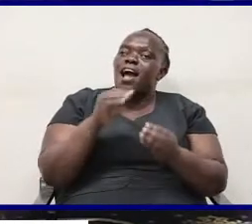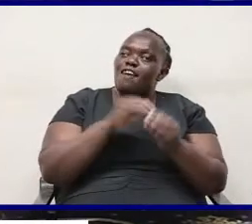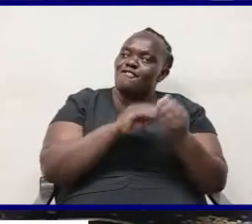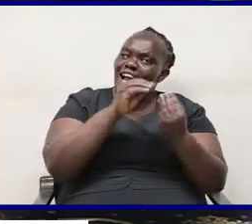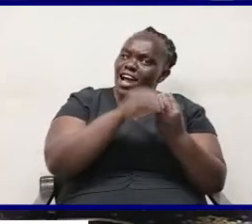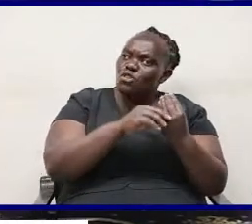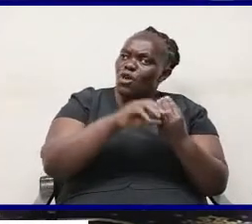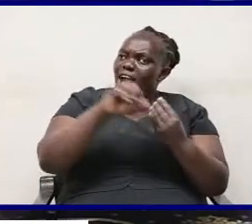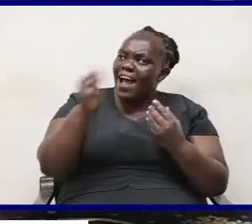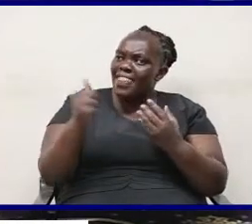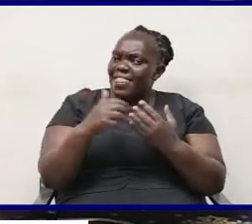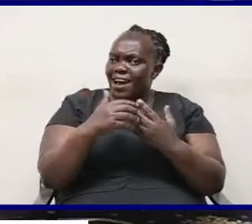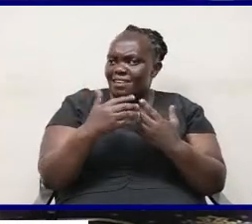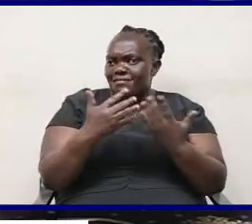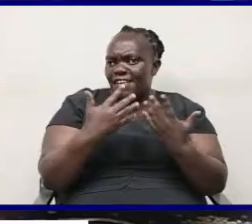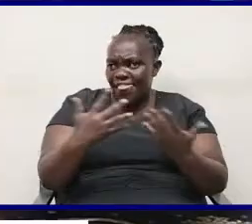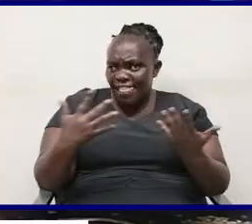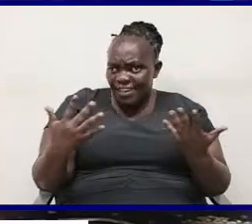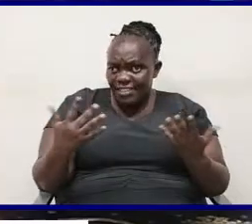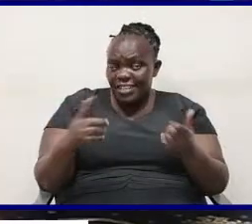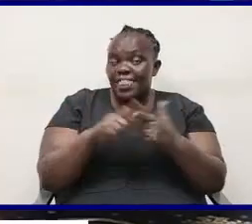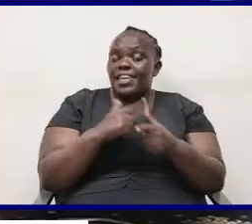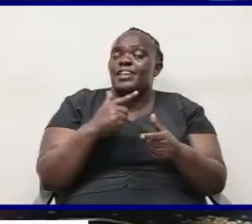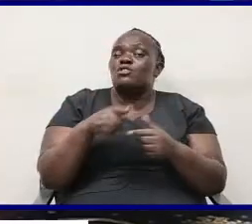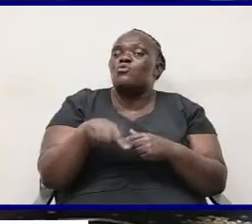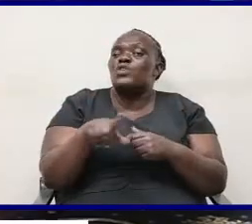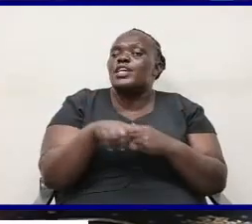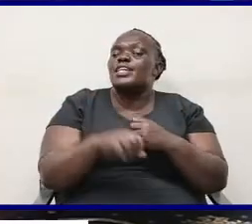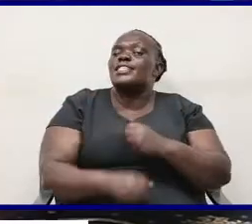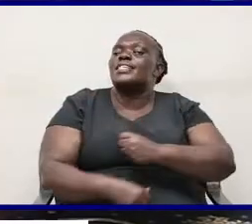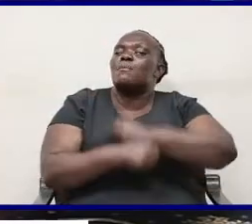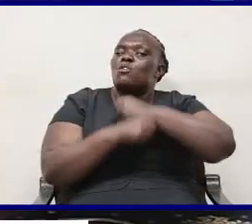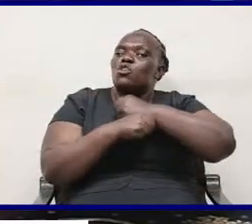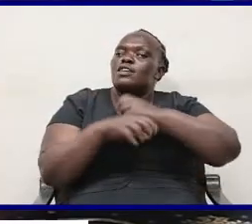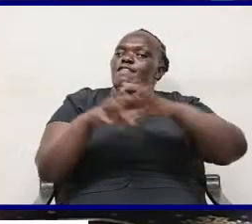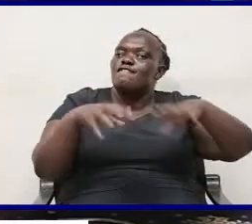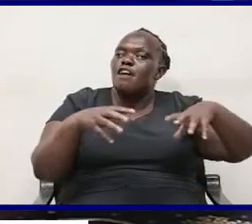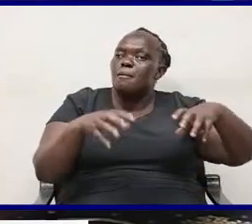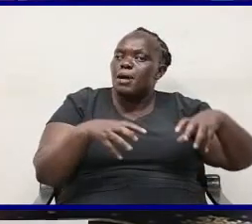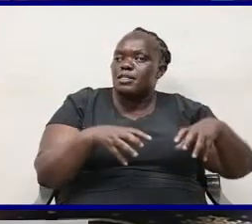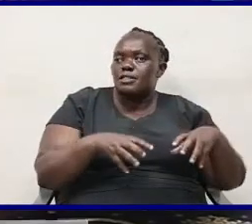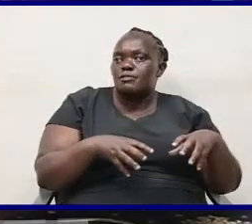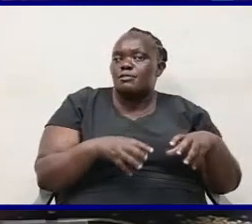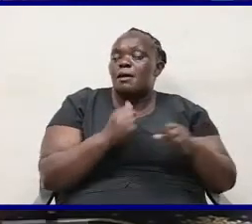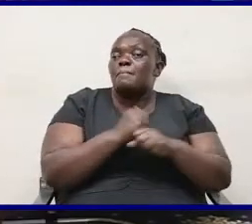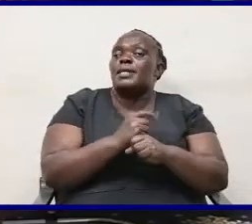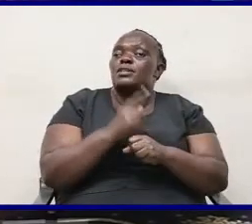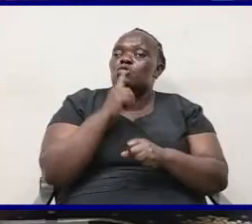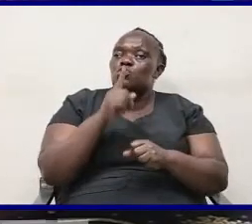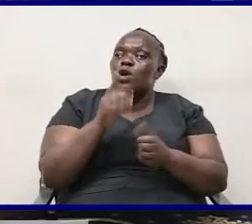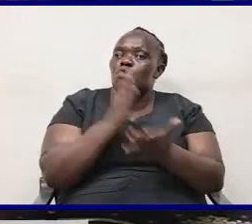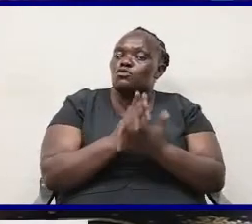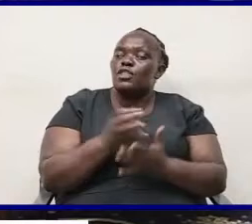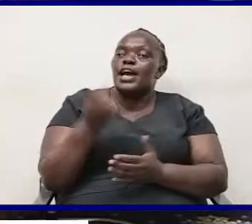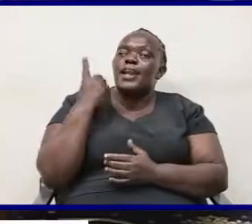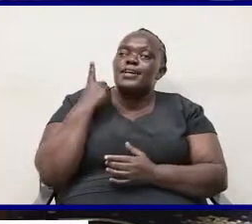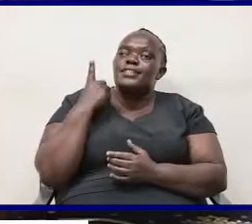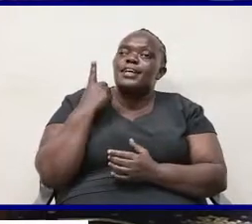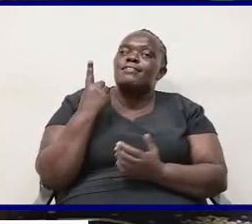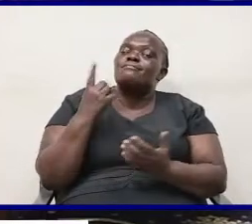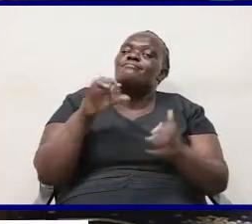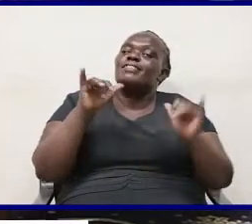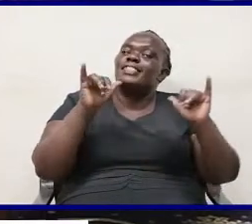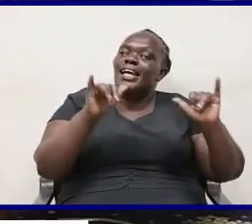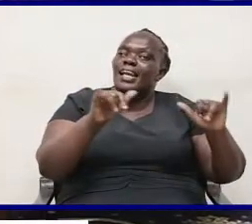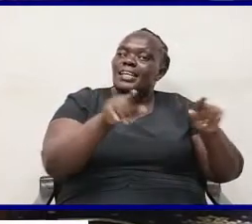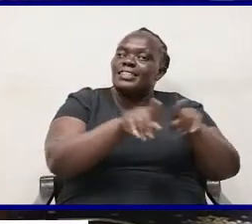avocado among other products, and then we support those farmers by ensuring that they understand the issue of